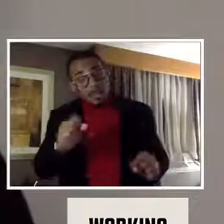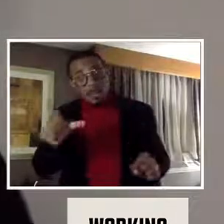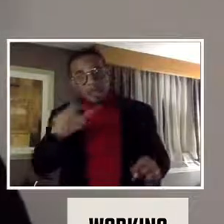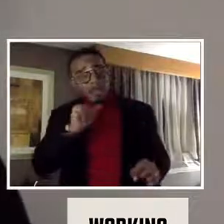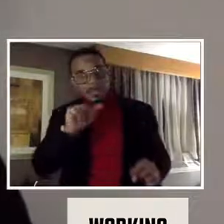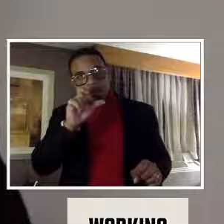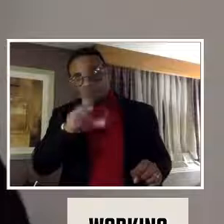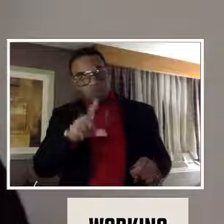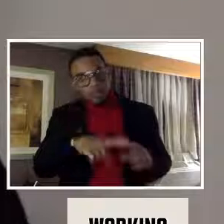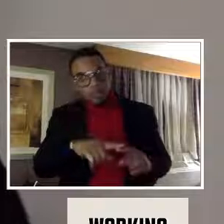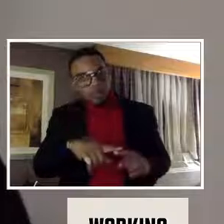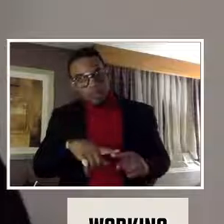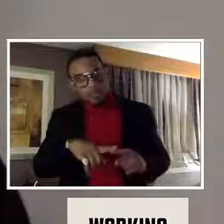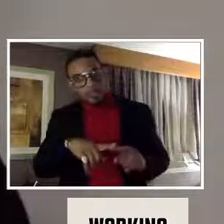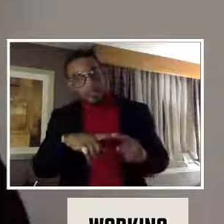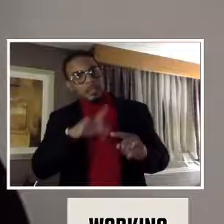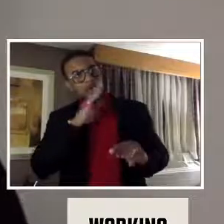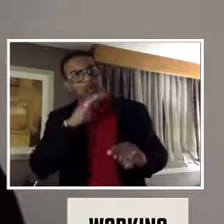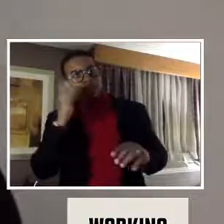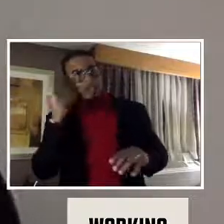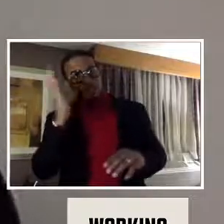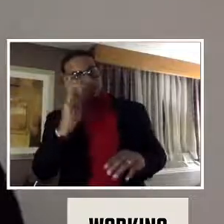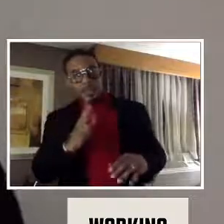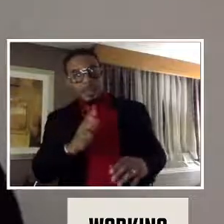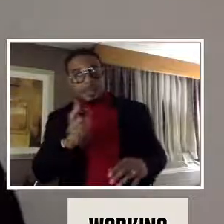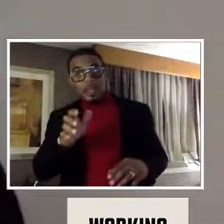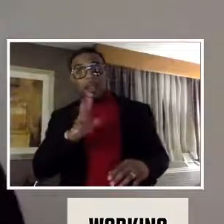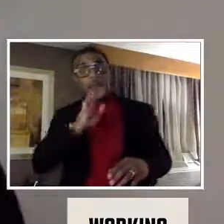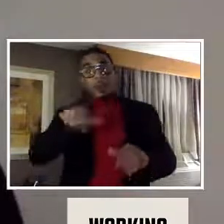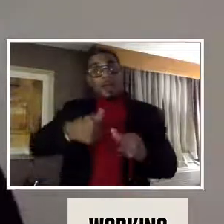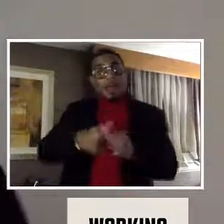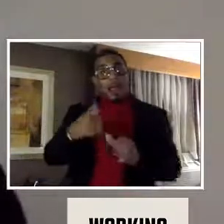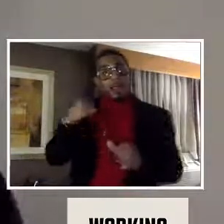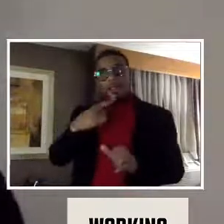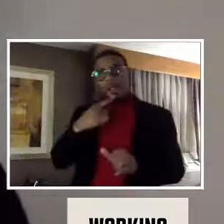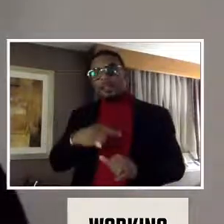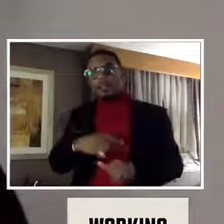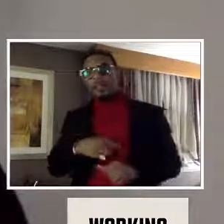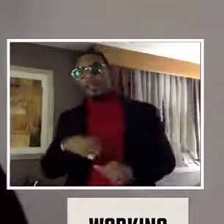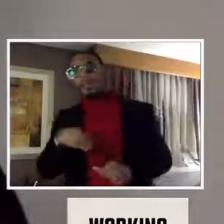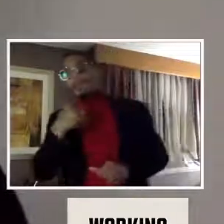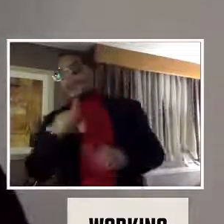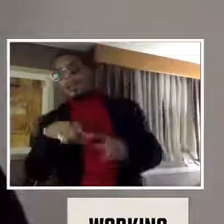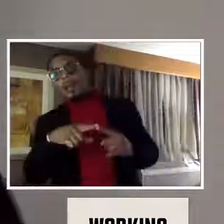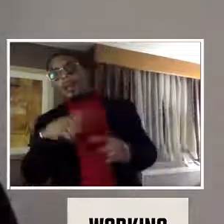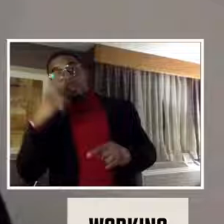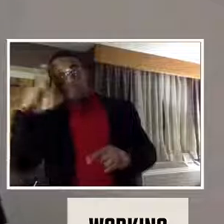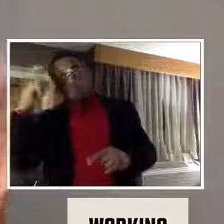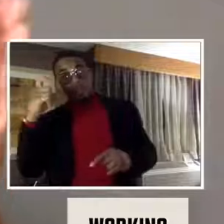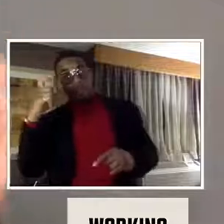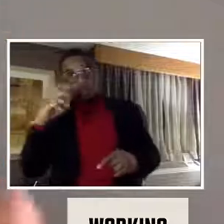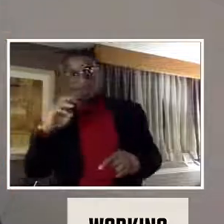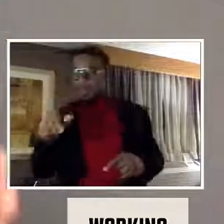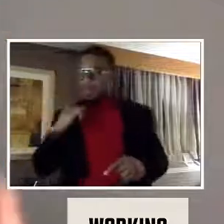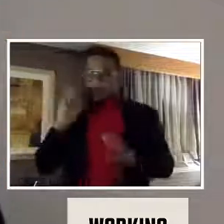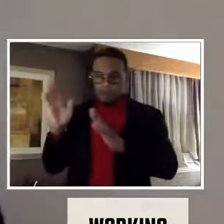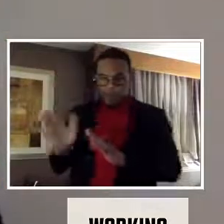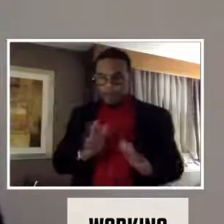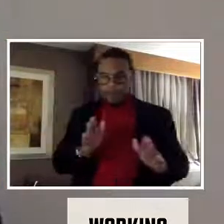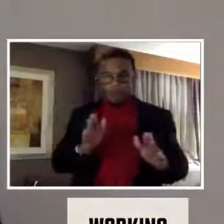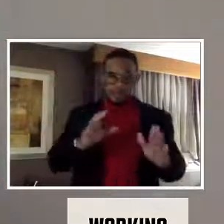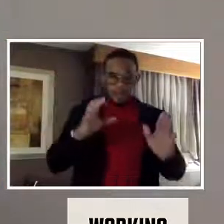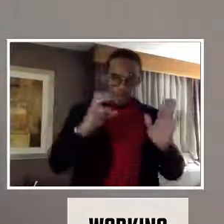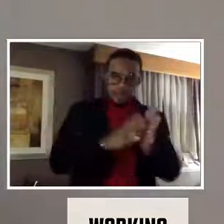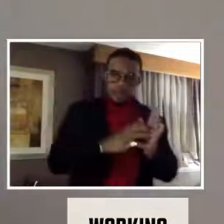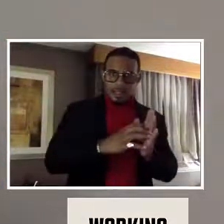not supposed to deliver that speech. They spoke behind him and they said, tell him about the dream, Martin. He had a prepared